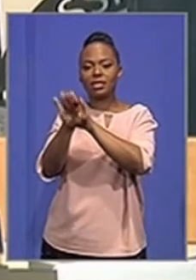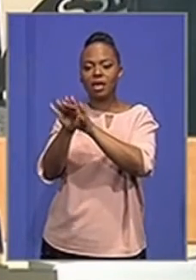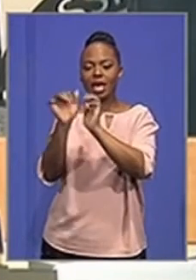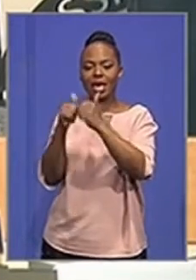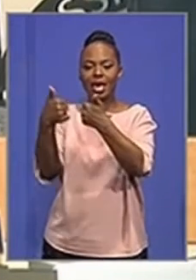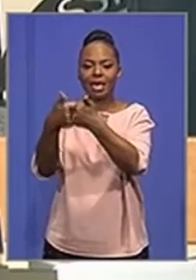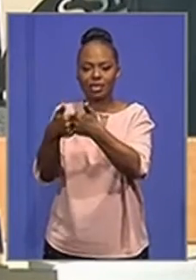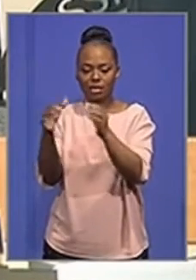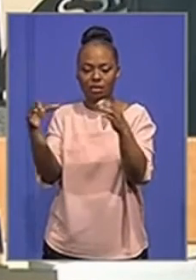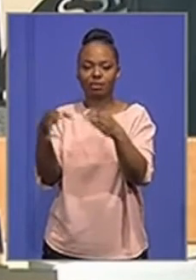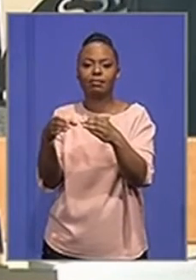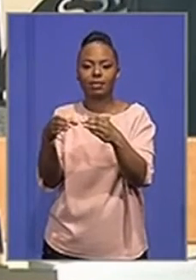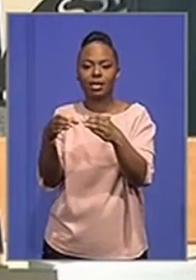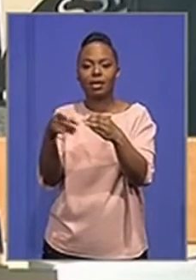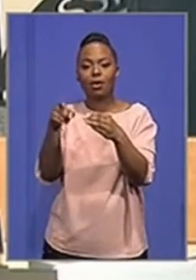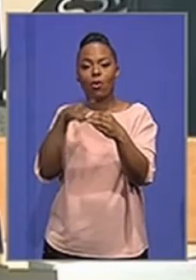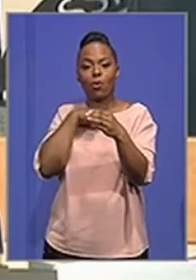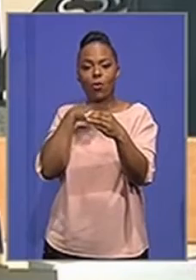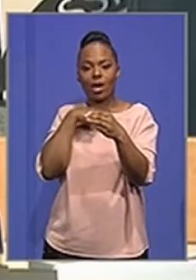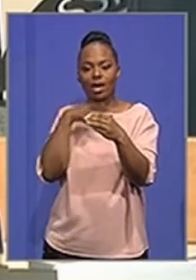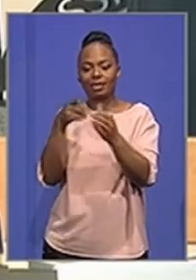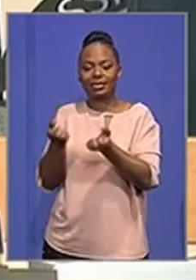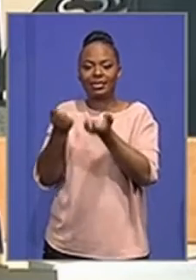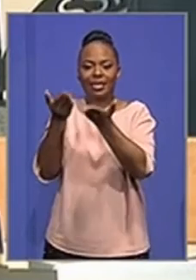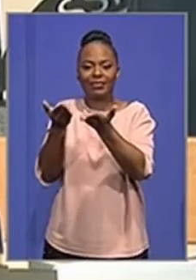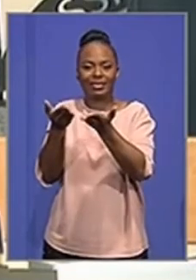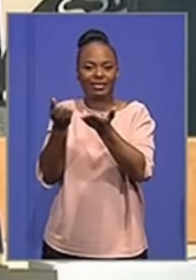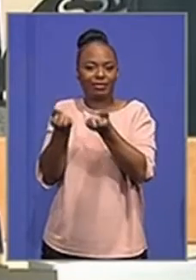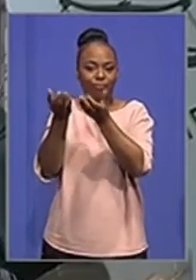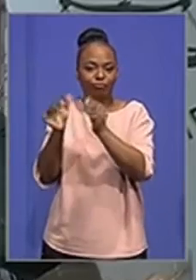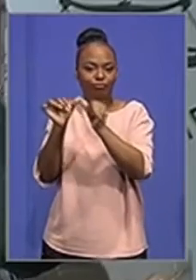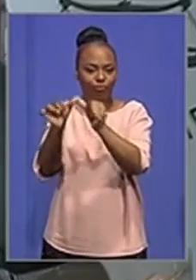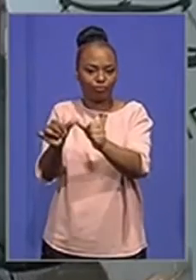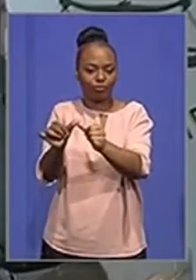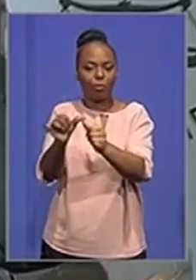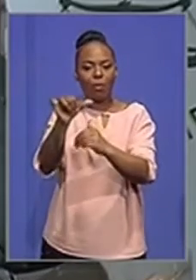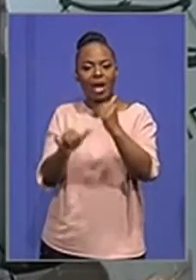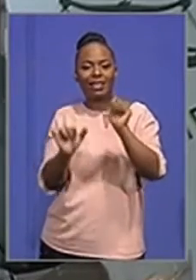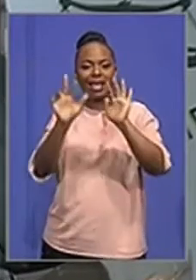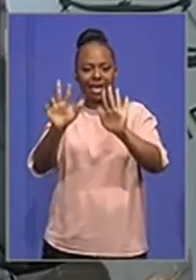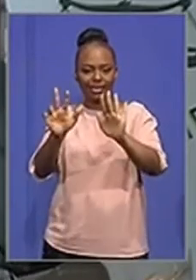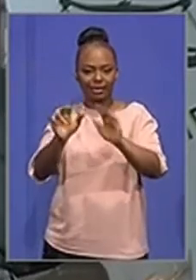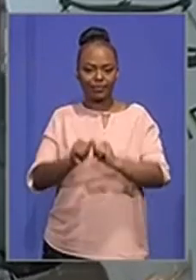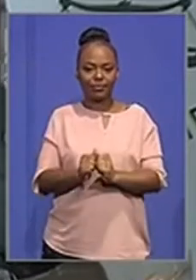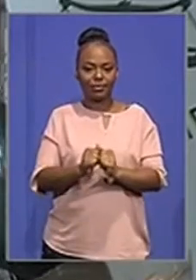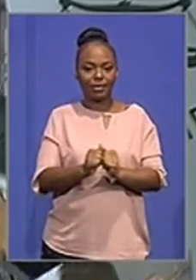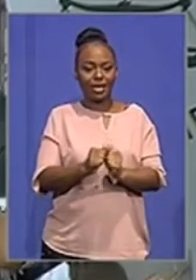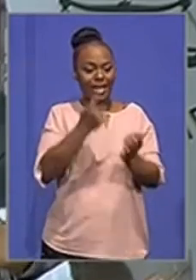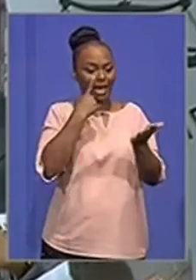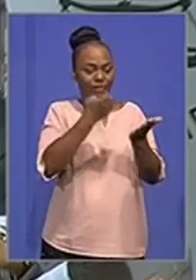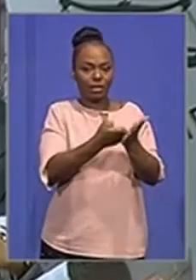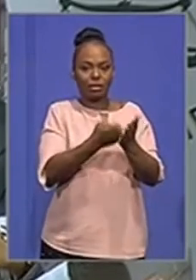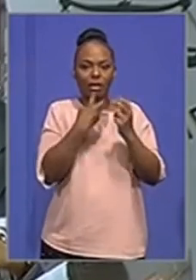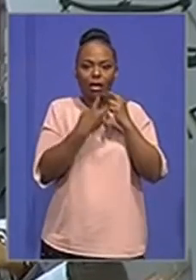apparently therefore for services rendered for 8 months. Bona ke bopaki bo thutumetsang mmele